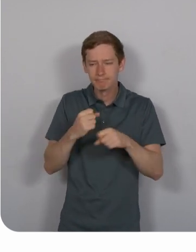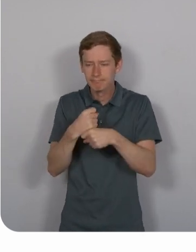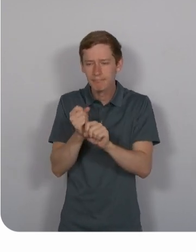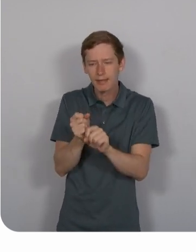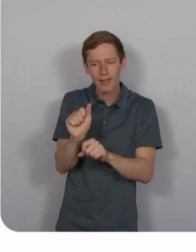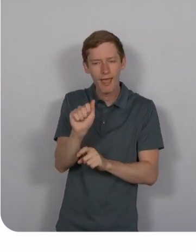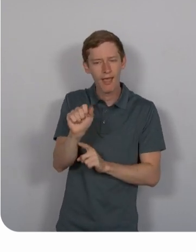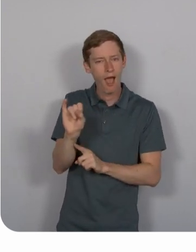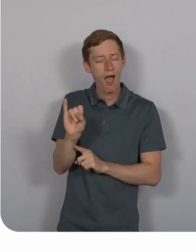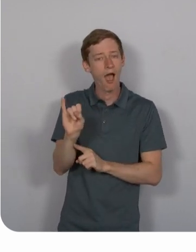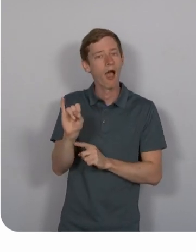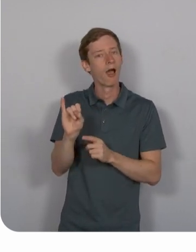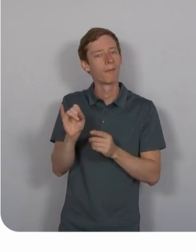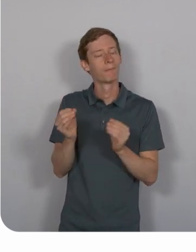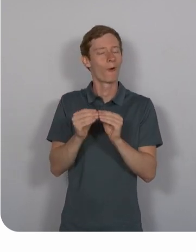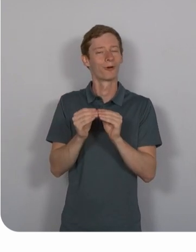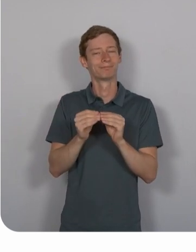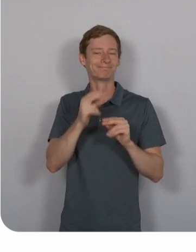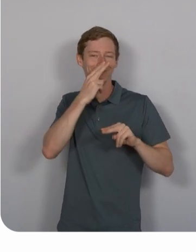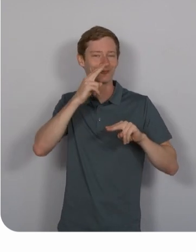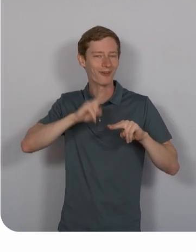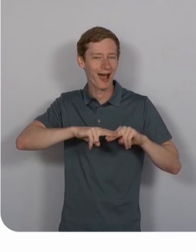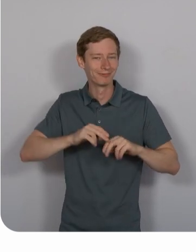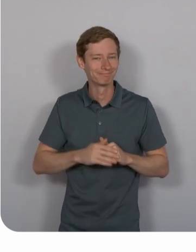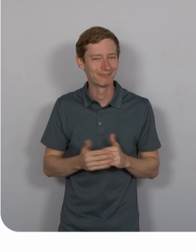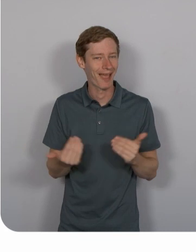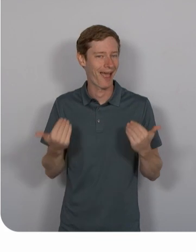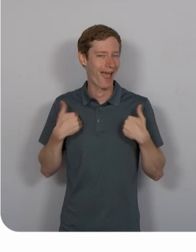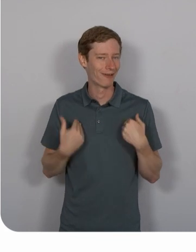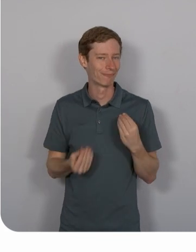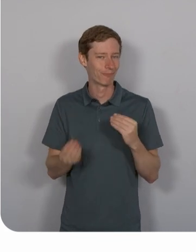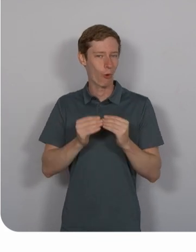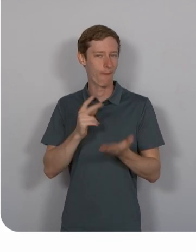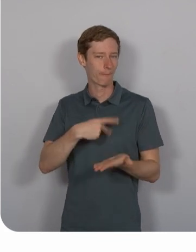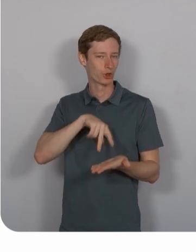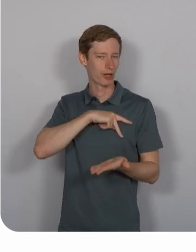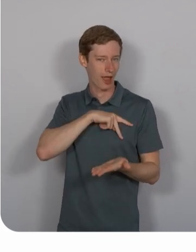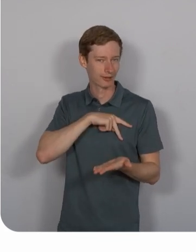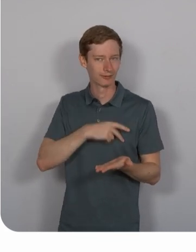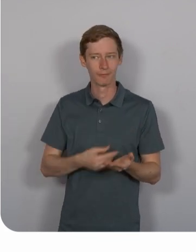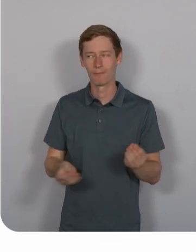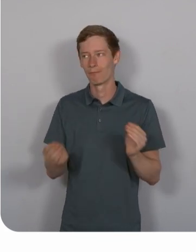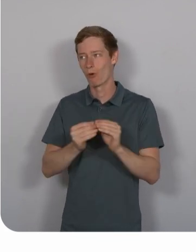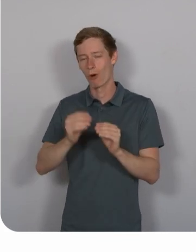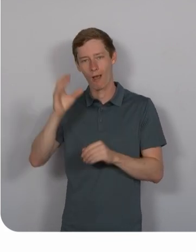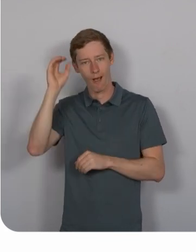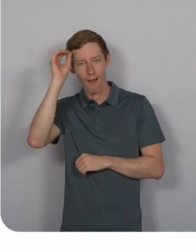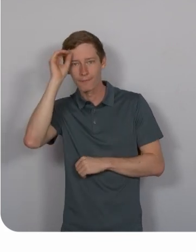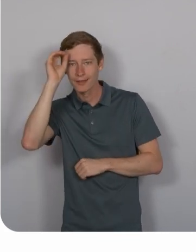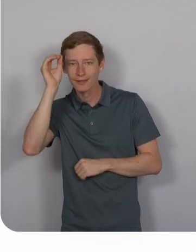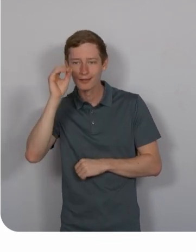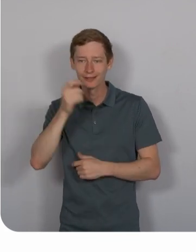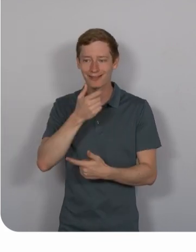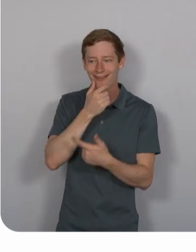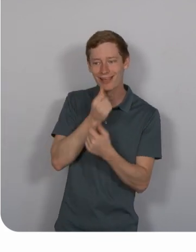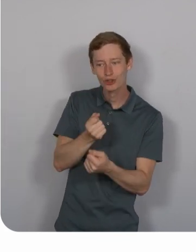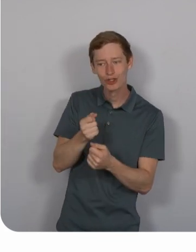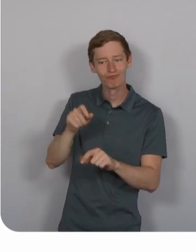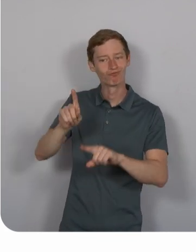that are a bit more fun, or that have some more personality, opinions, interests,